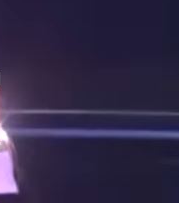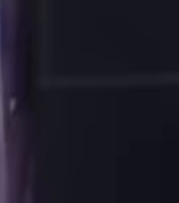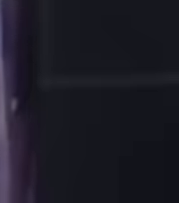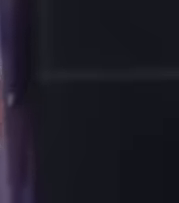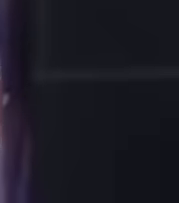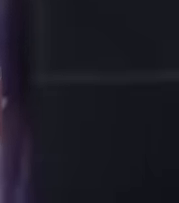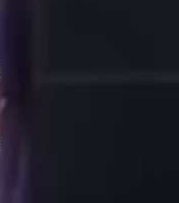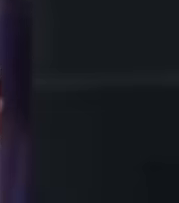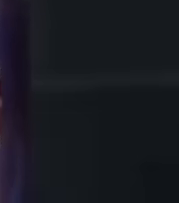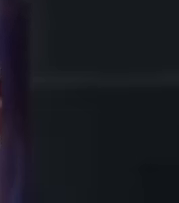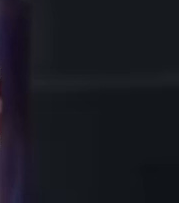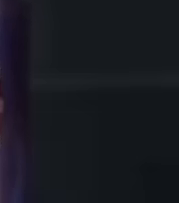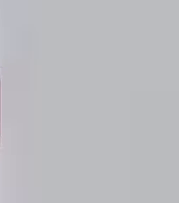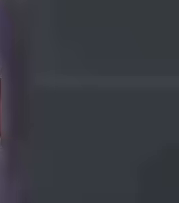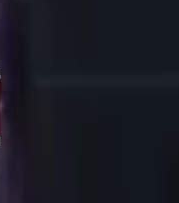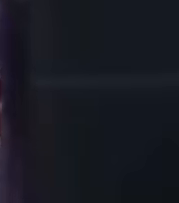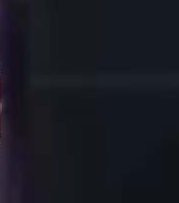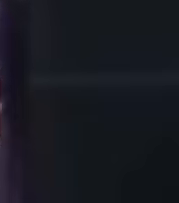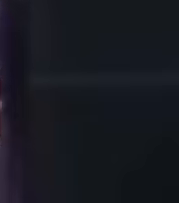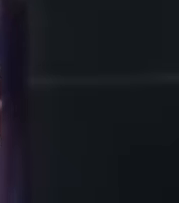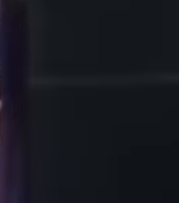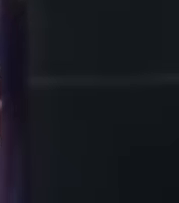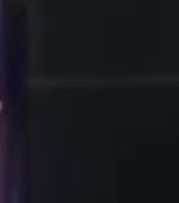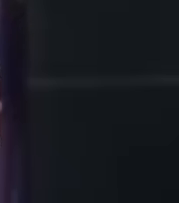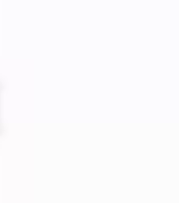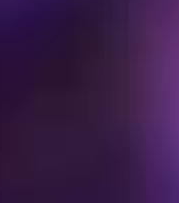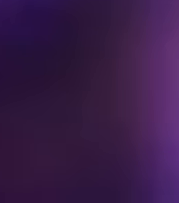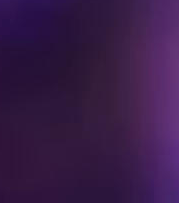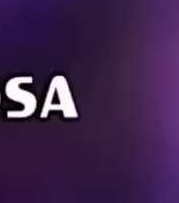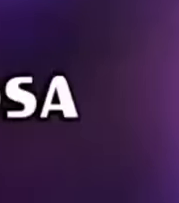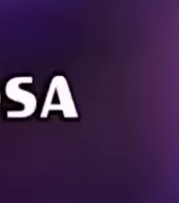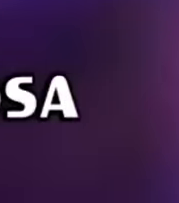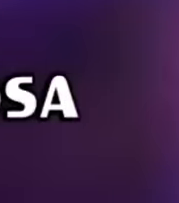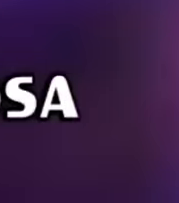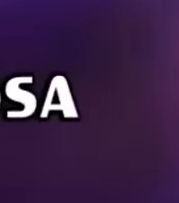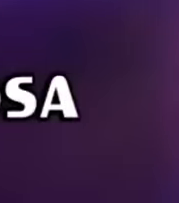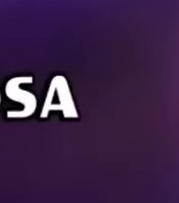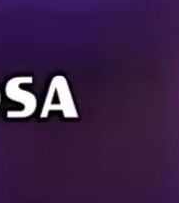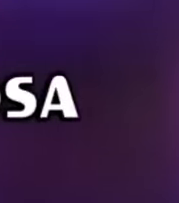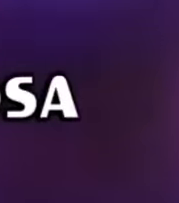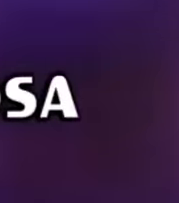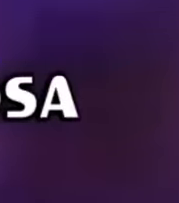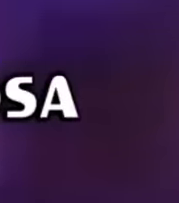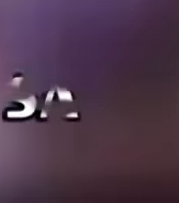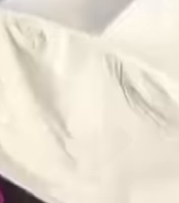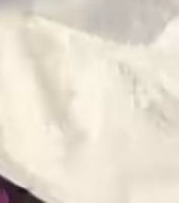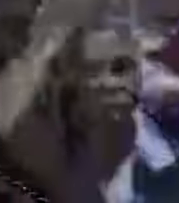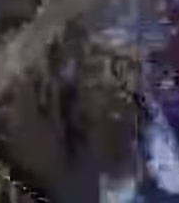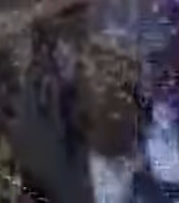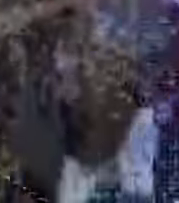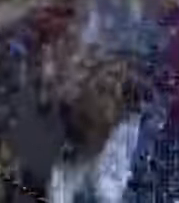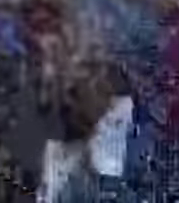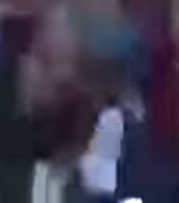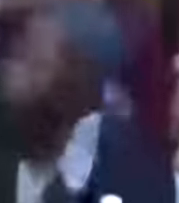J.B., Ati Prophetess Ambassador Mrs. Eunice Mustafa J.B., Tobi Mahak Bishop Isaac, Gira Osa, Guest Speaker,